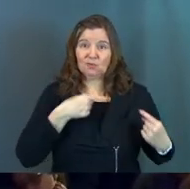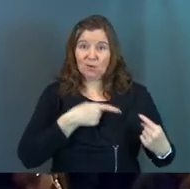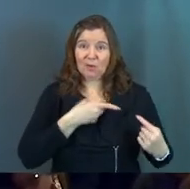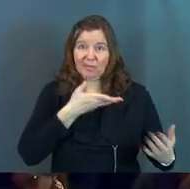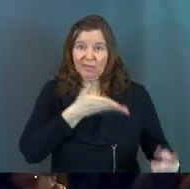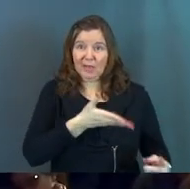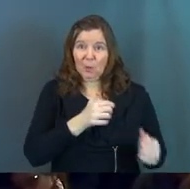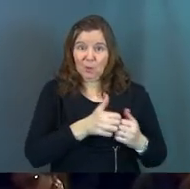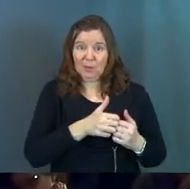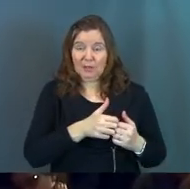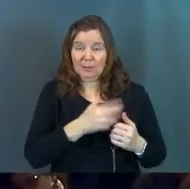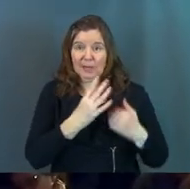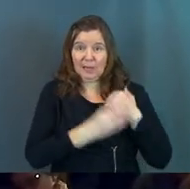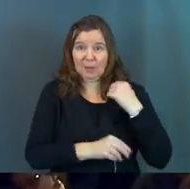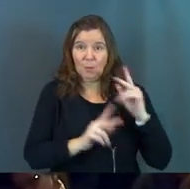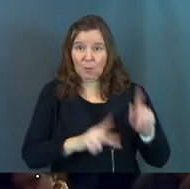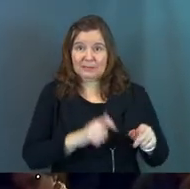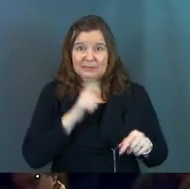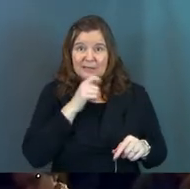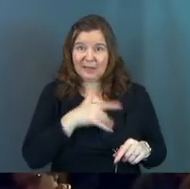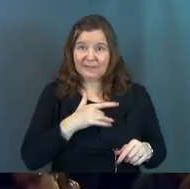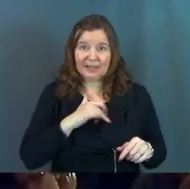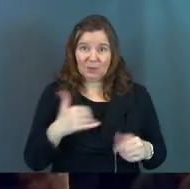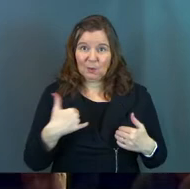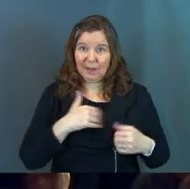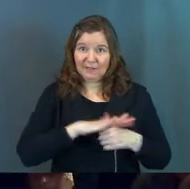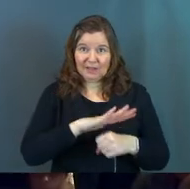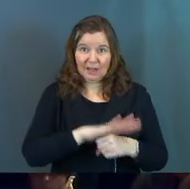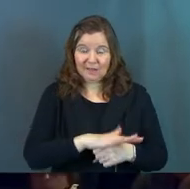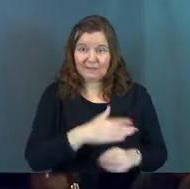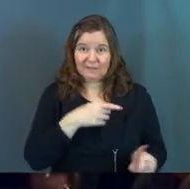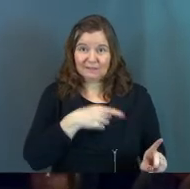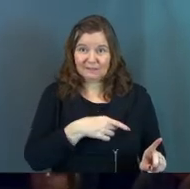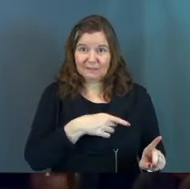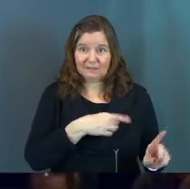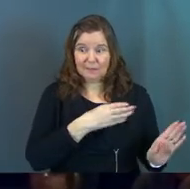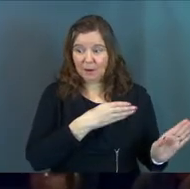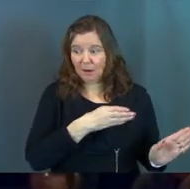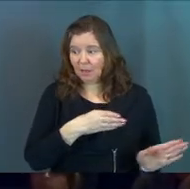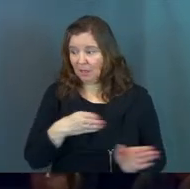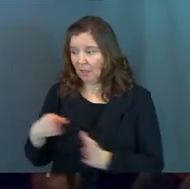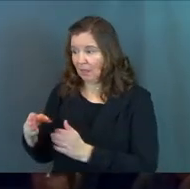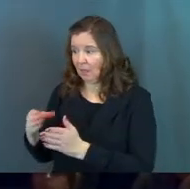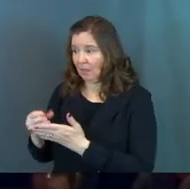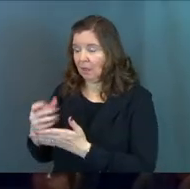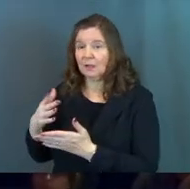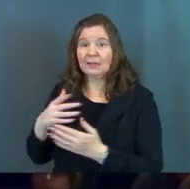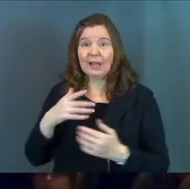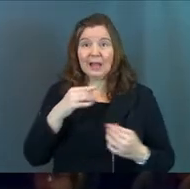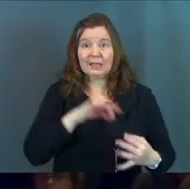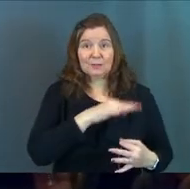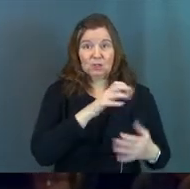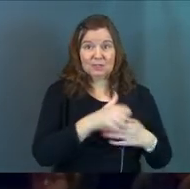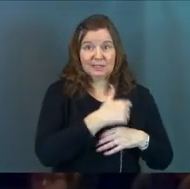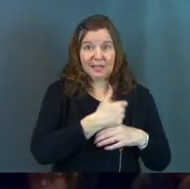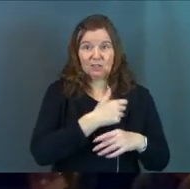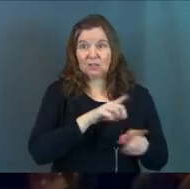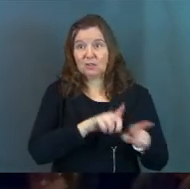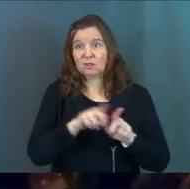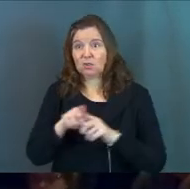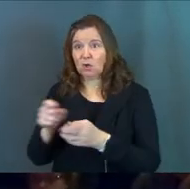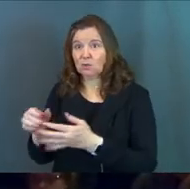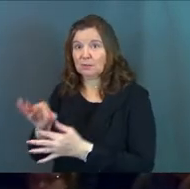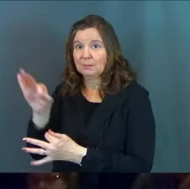struggles with being a poor person and not feeling like you have enough. But on the flip side, just like there's spiritual danger here, there's